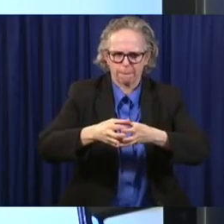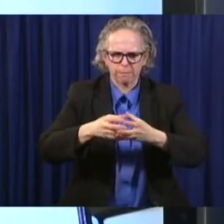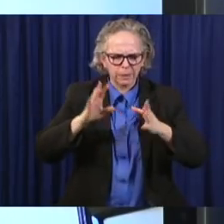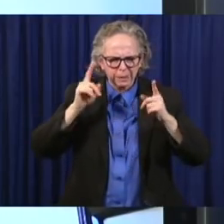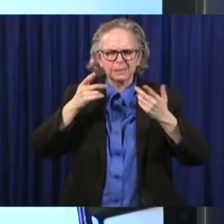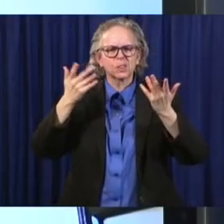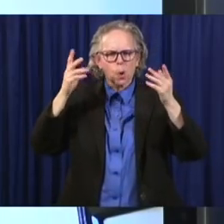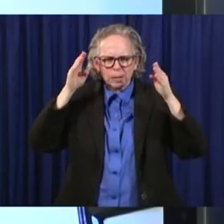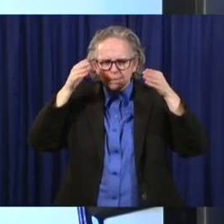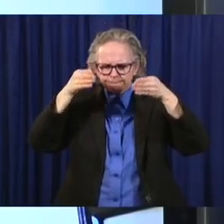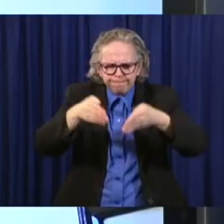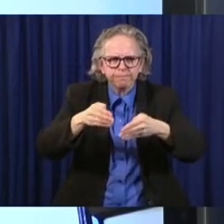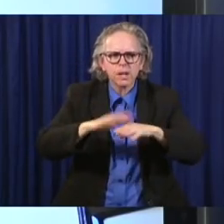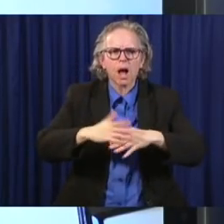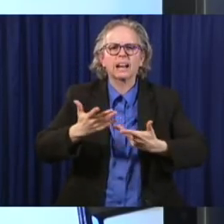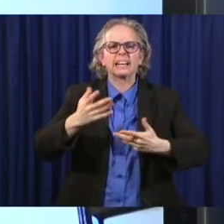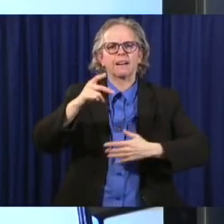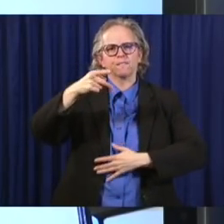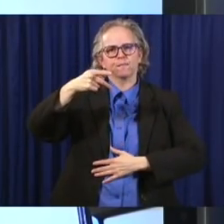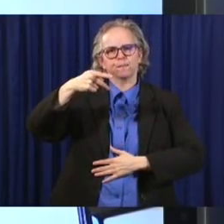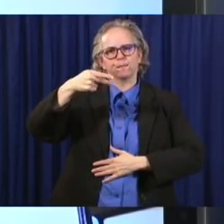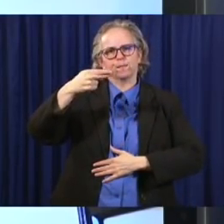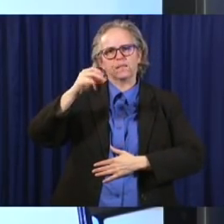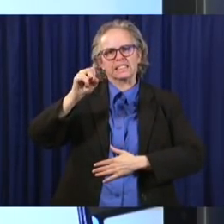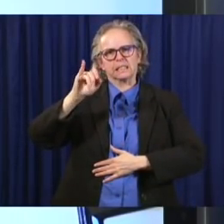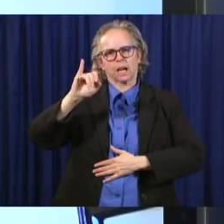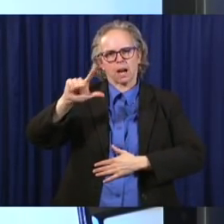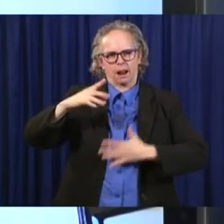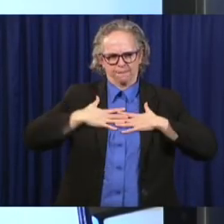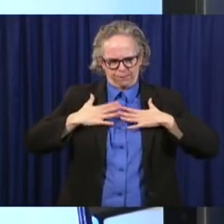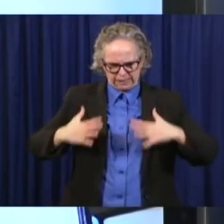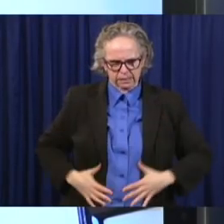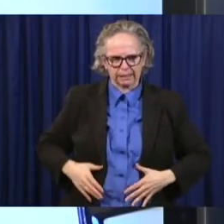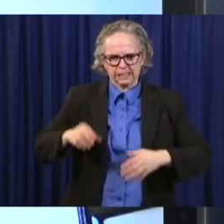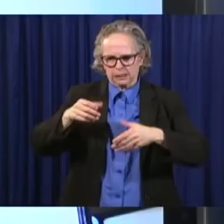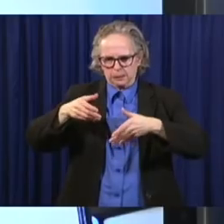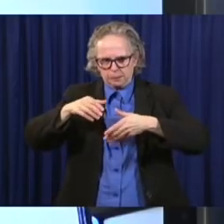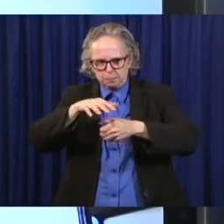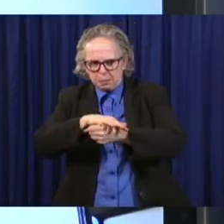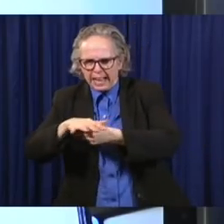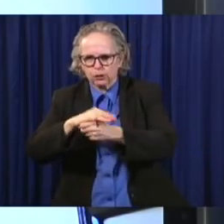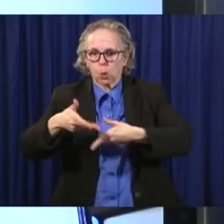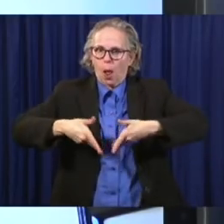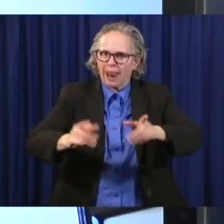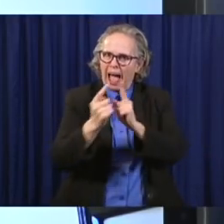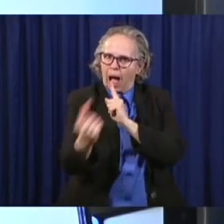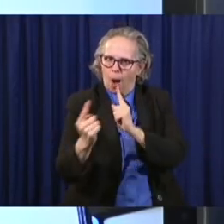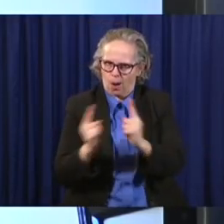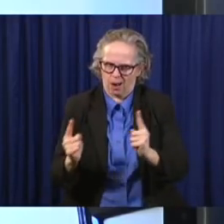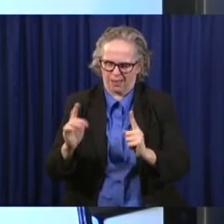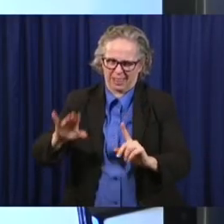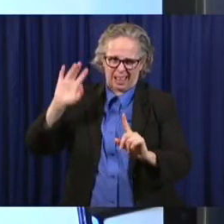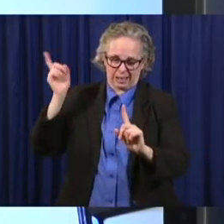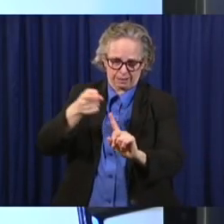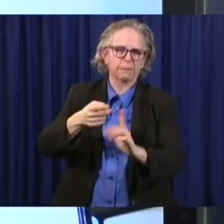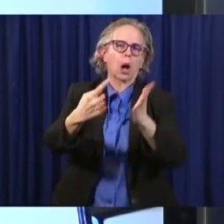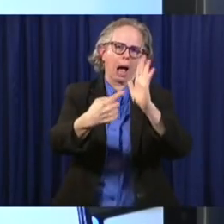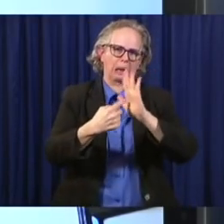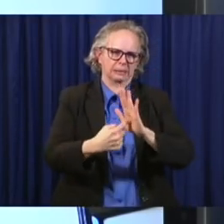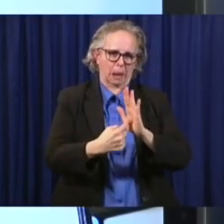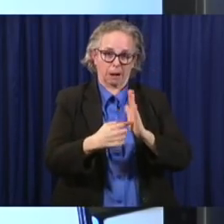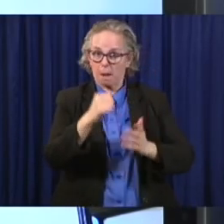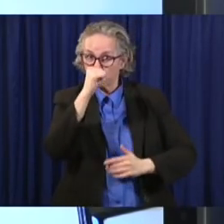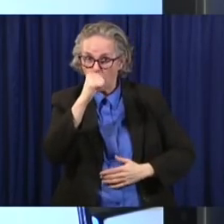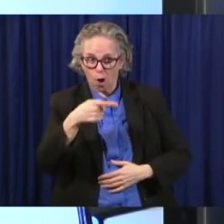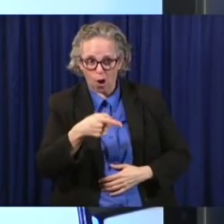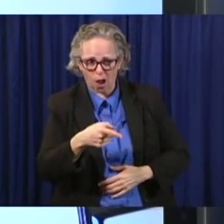and the constraints to maintain social distancing guidelines. So, for example, if you're a bar with tables and with chairs,